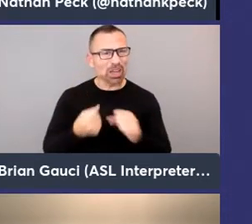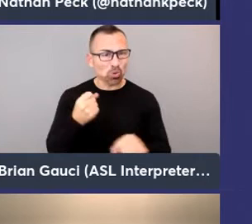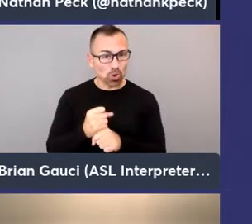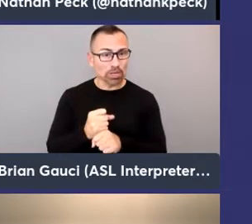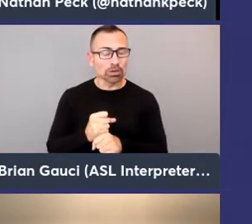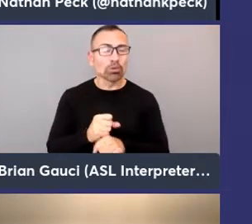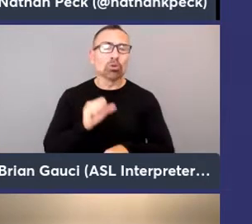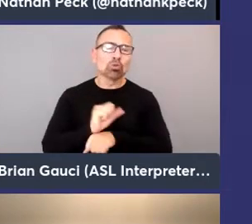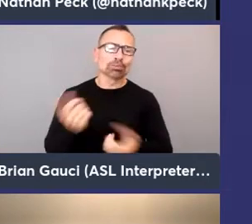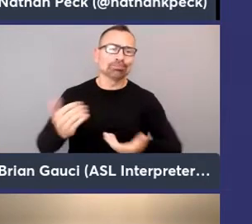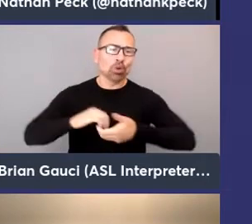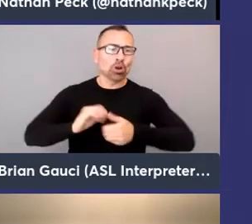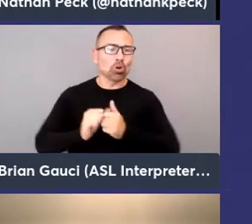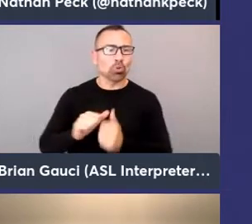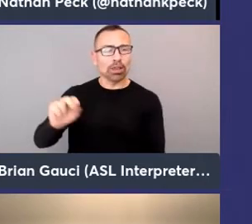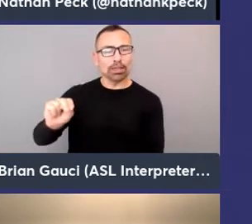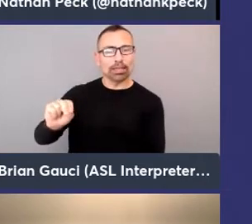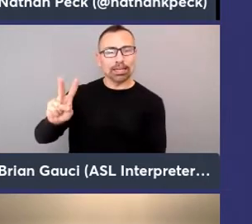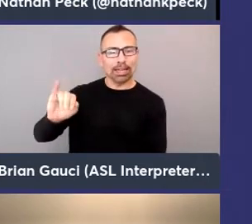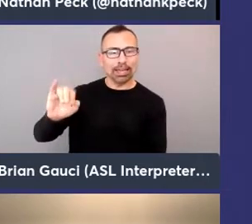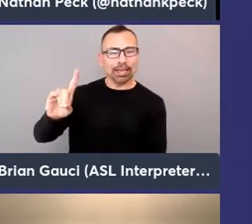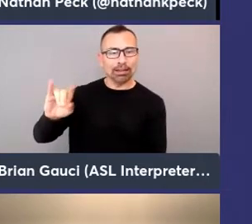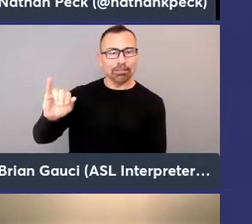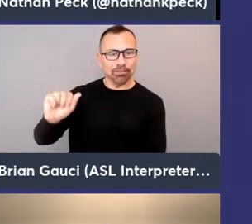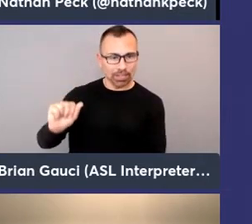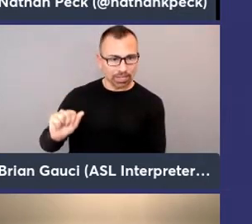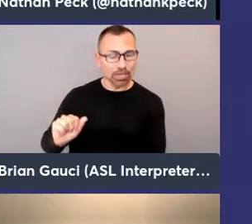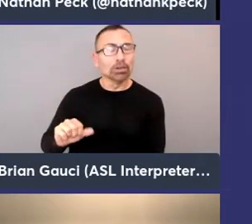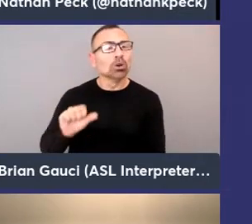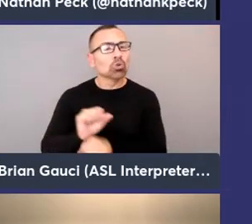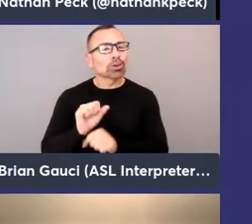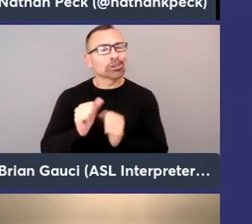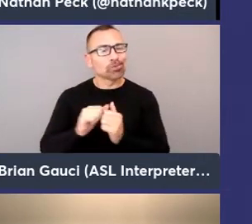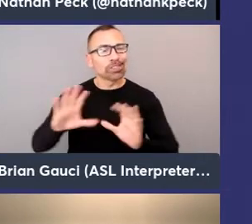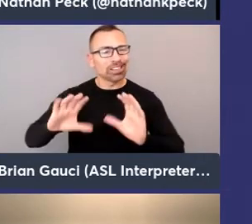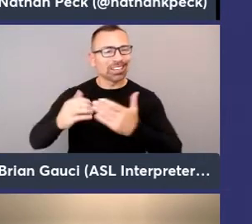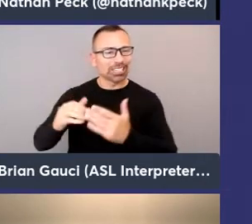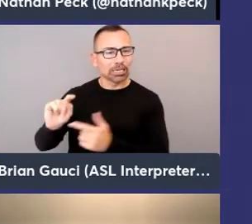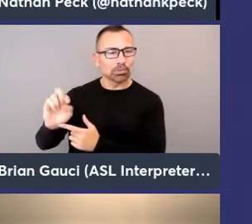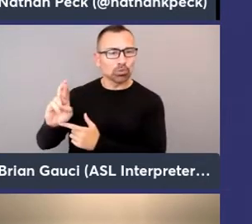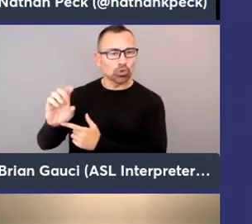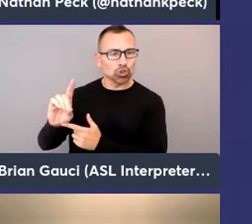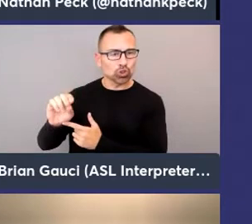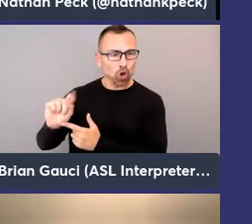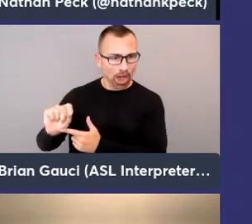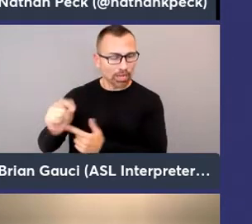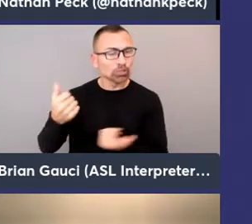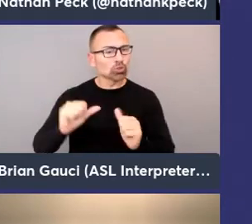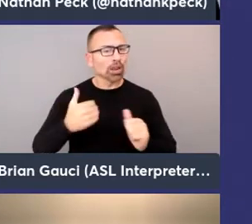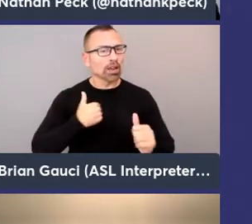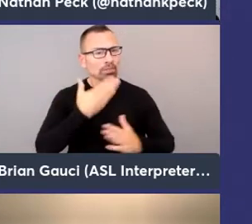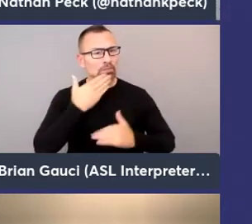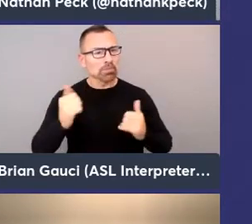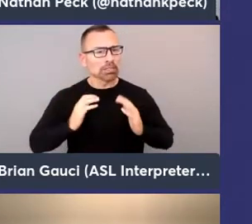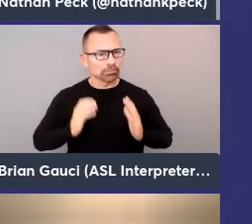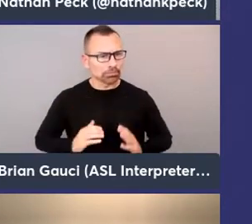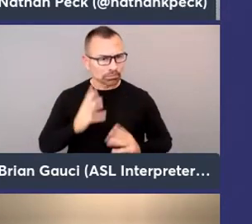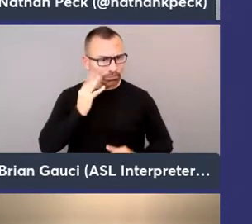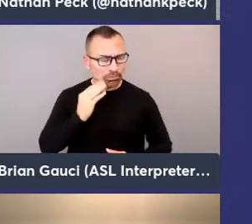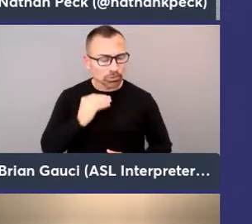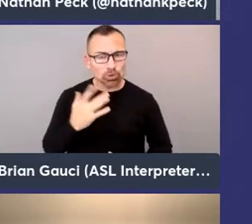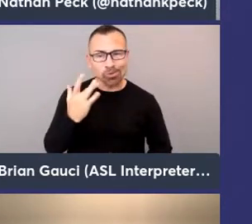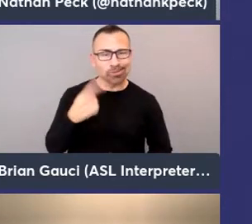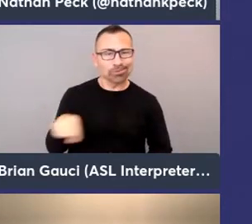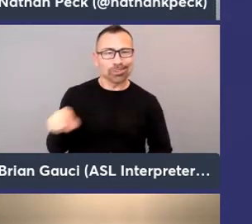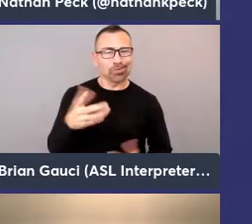worked this out with the Triton team to kind of get the best customer experience out, where like customers don't have to worry about,